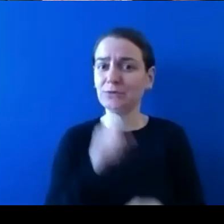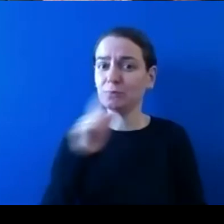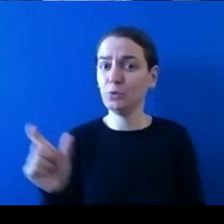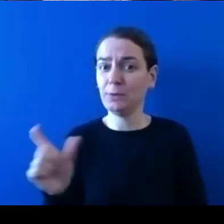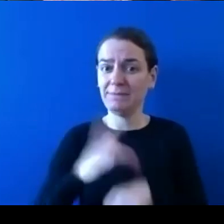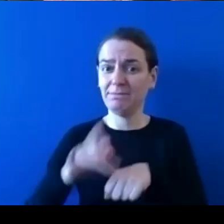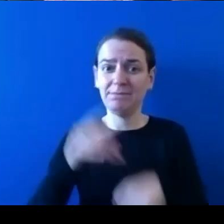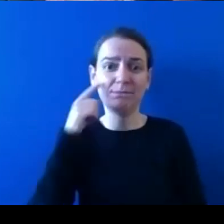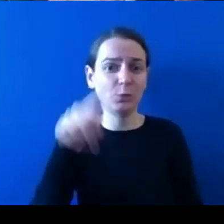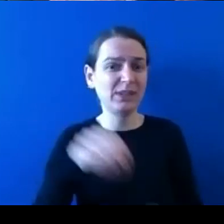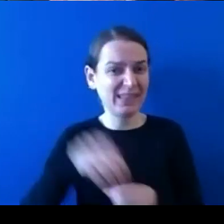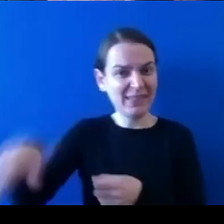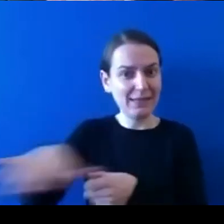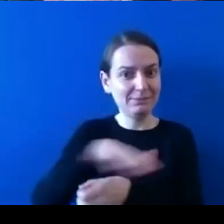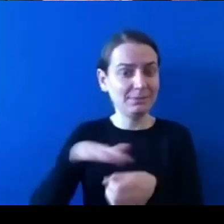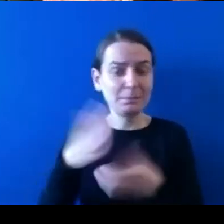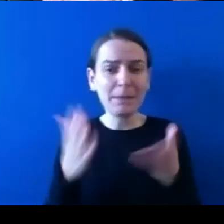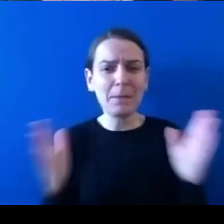I'd like to thank you for attending.